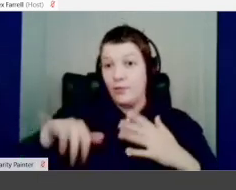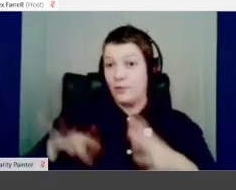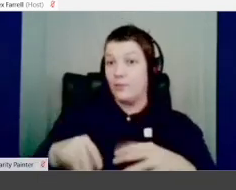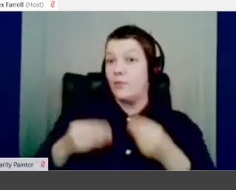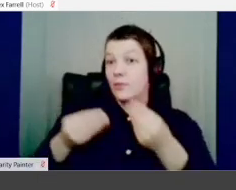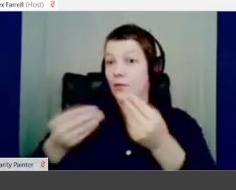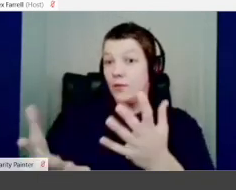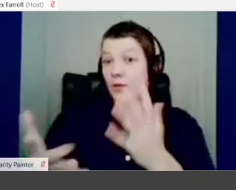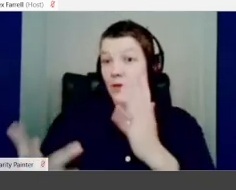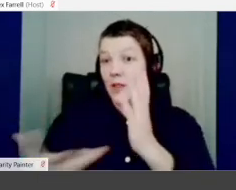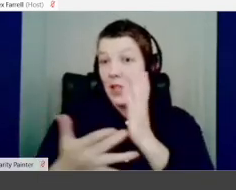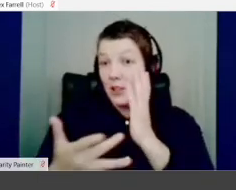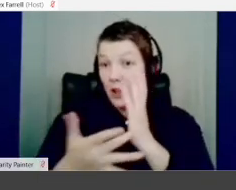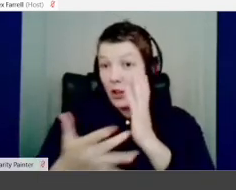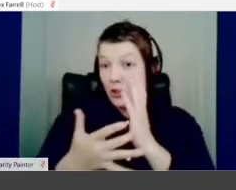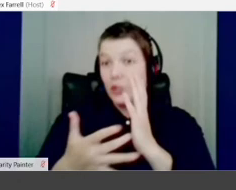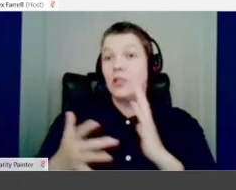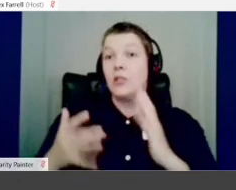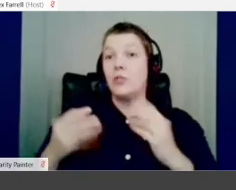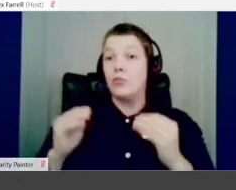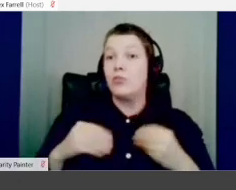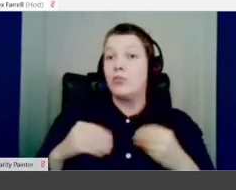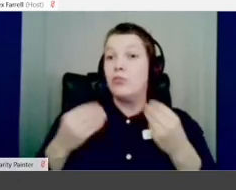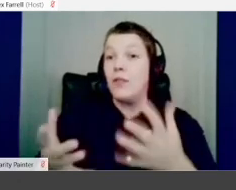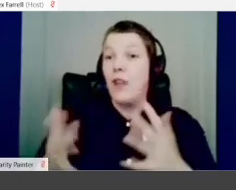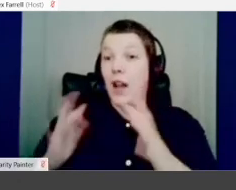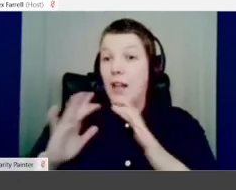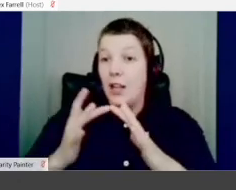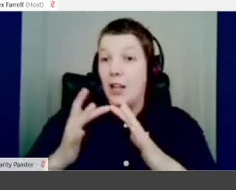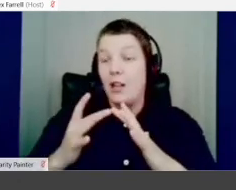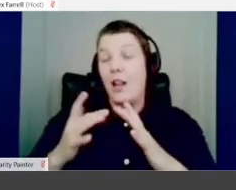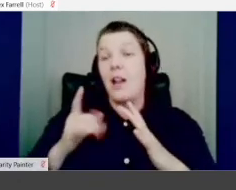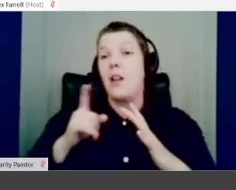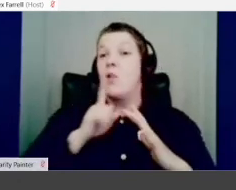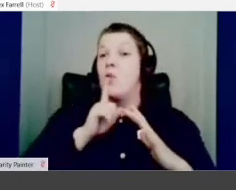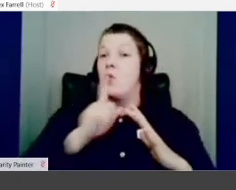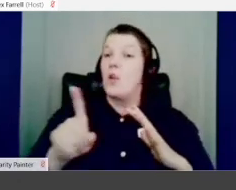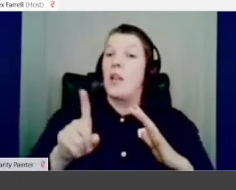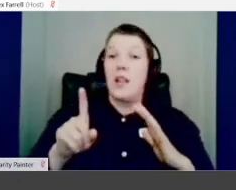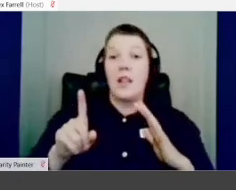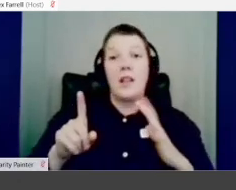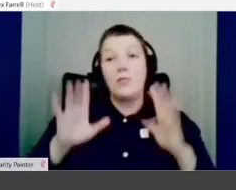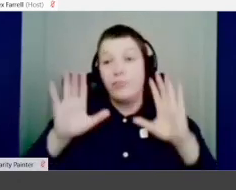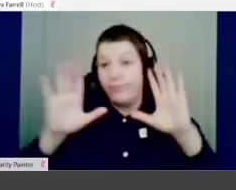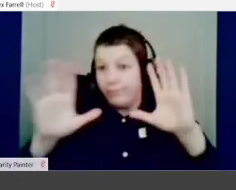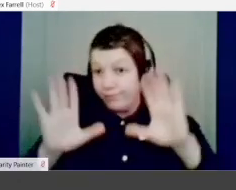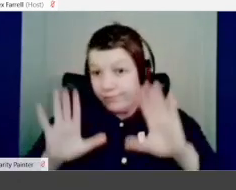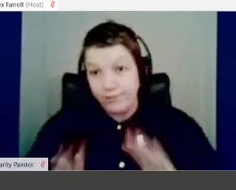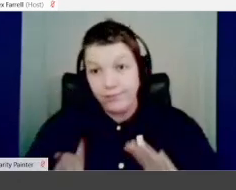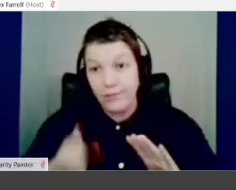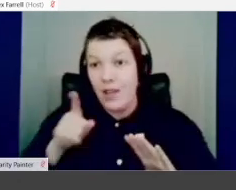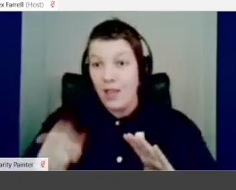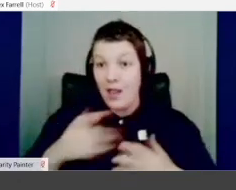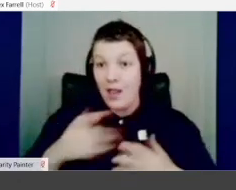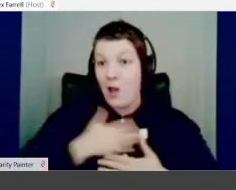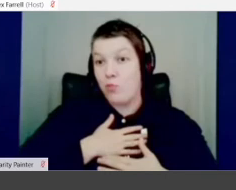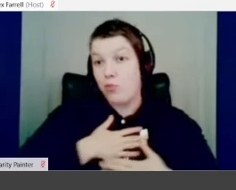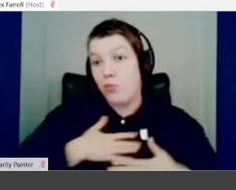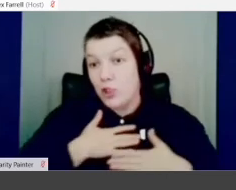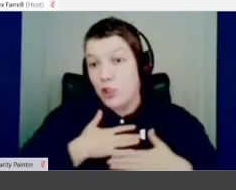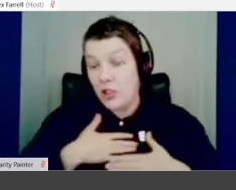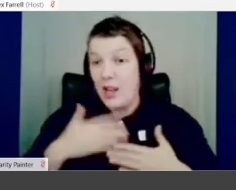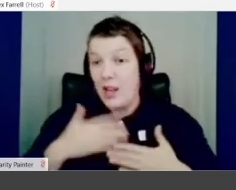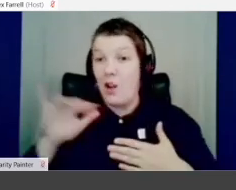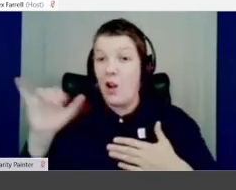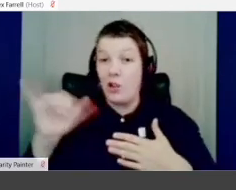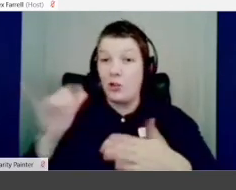connected. It just pays off and pays off and pays off. I think that's, you want a big payoff. Look at what is the community is going to look like in 10